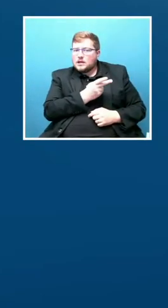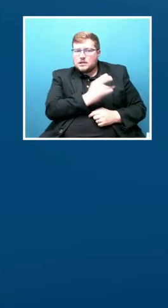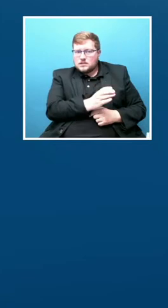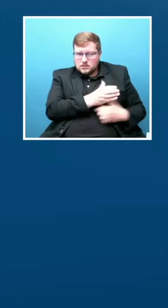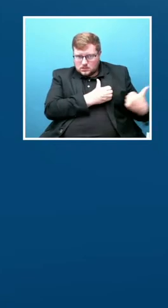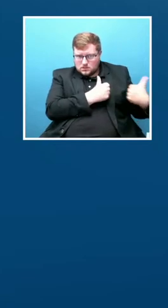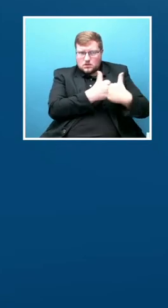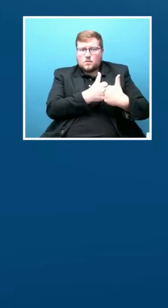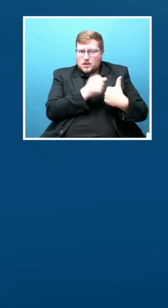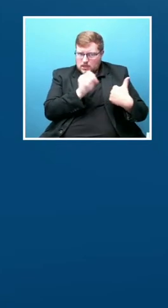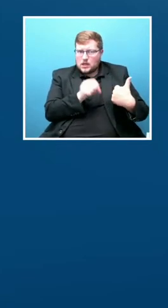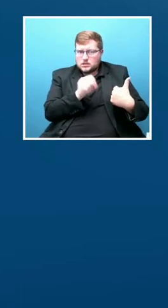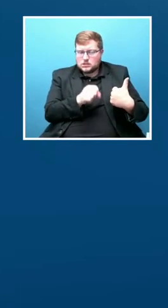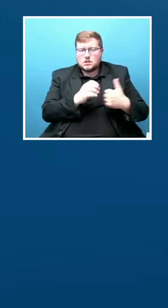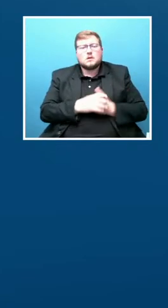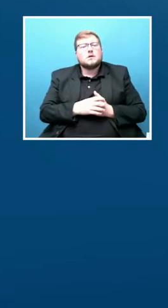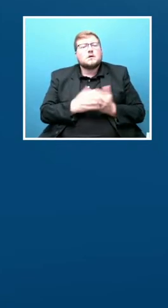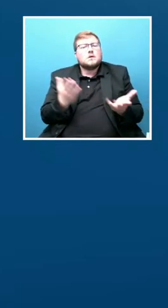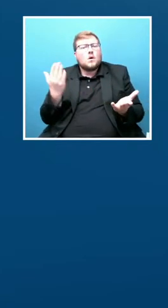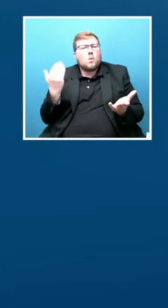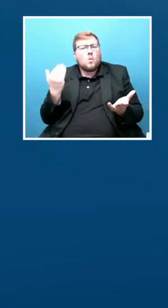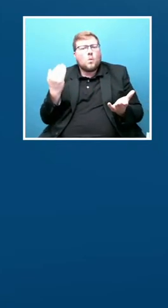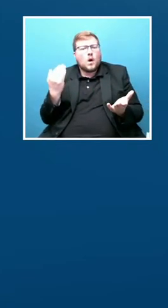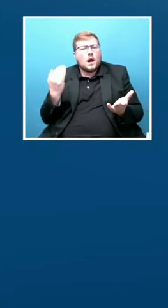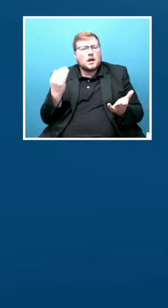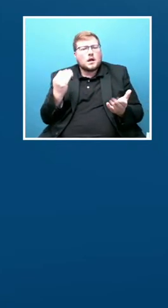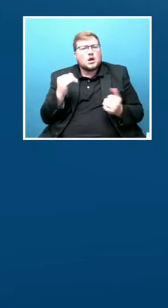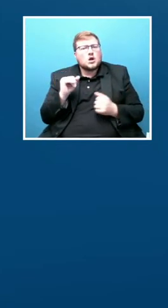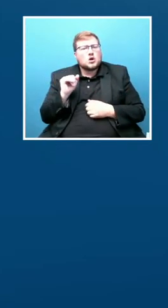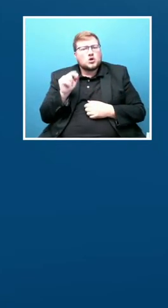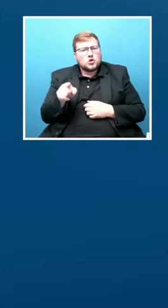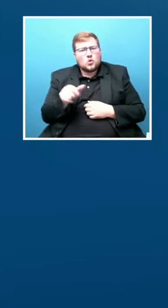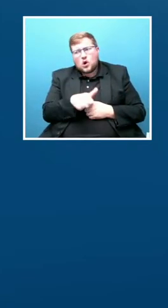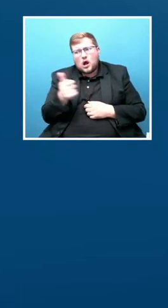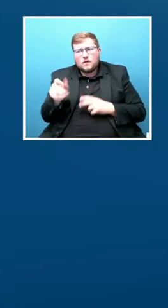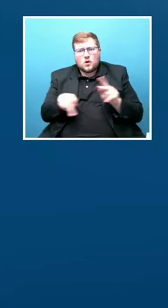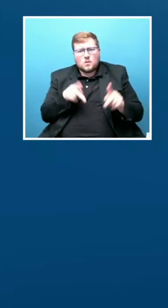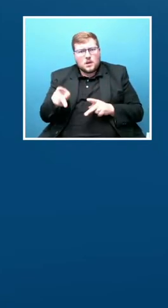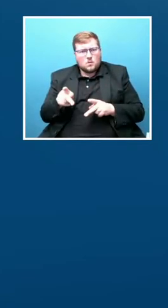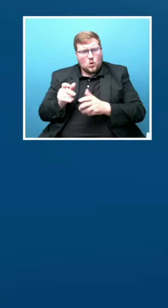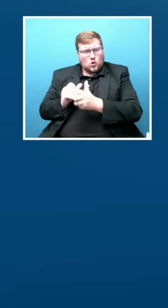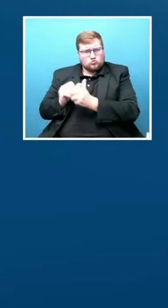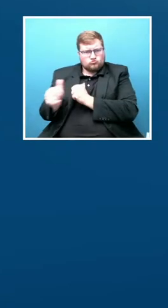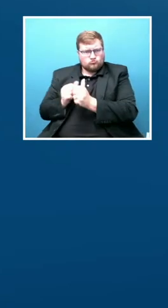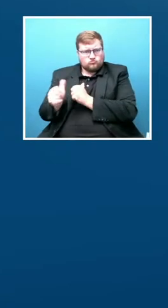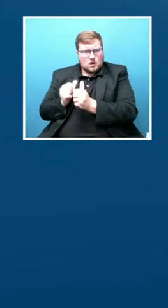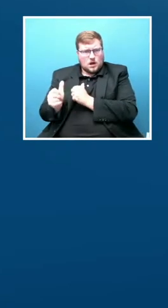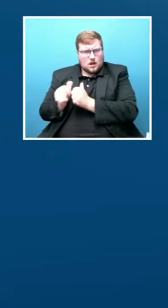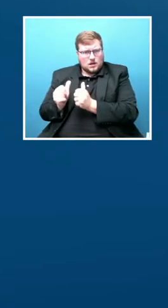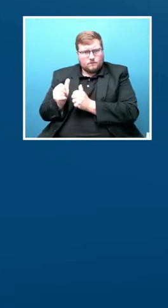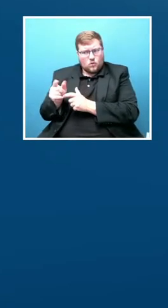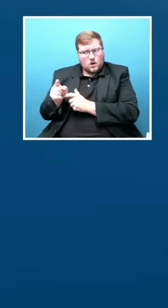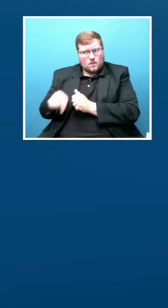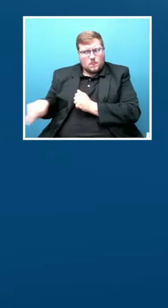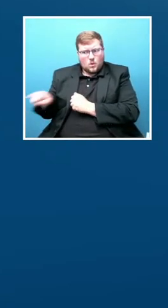were. May I ask, why didn't you or other challengers run for those DNC